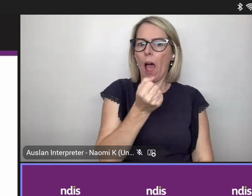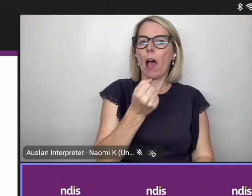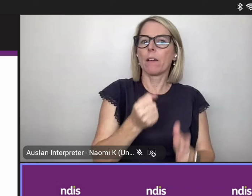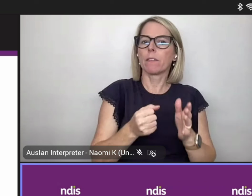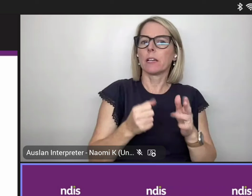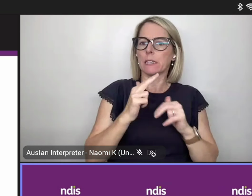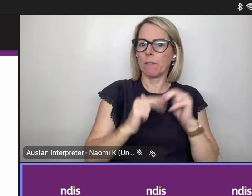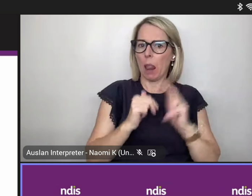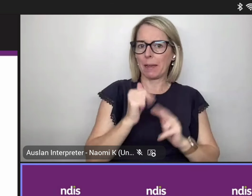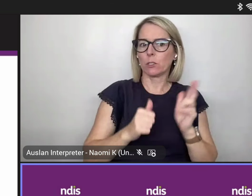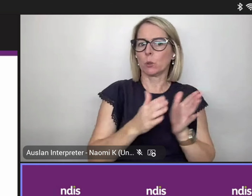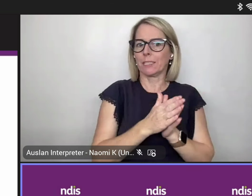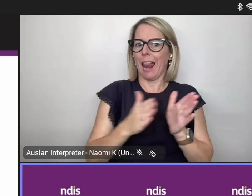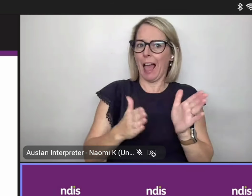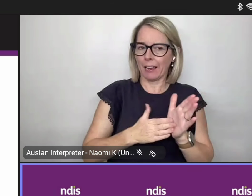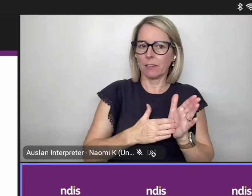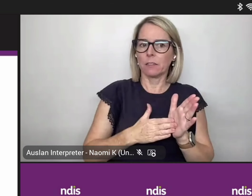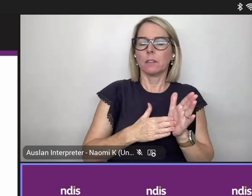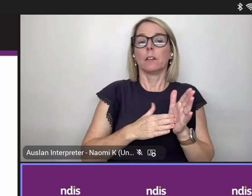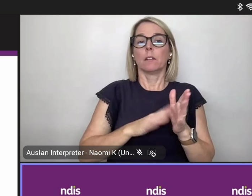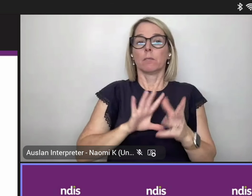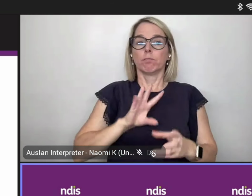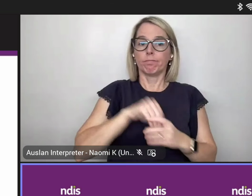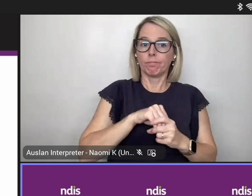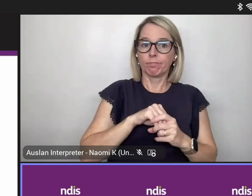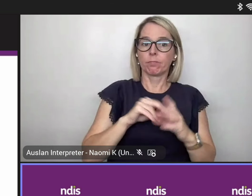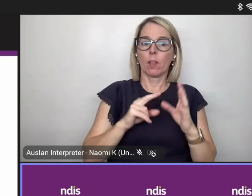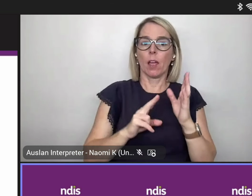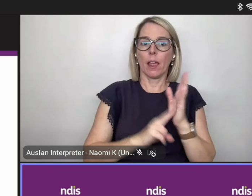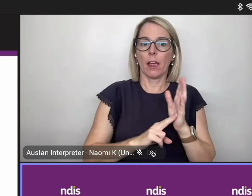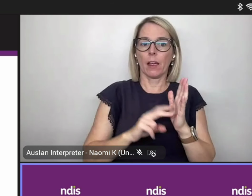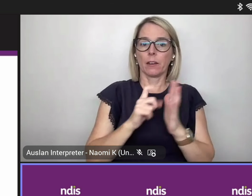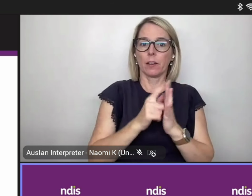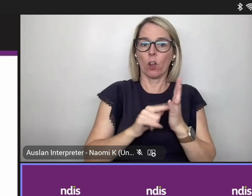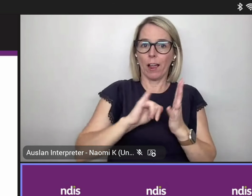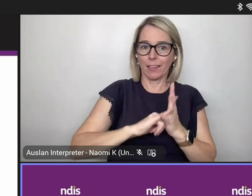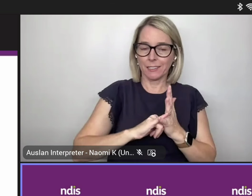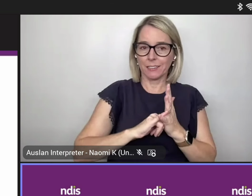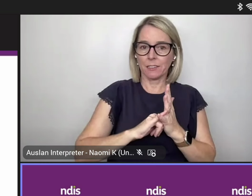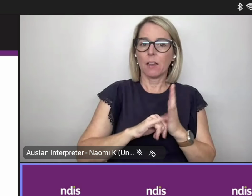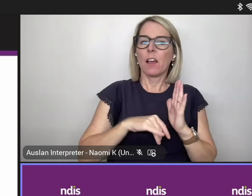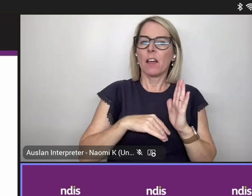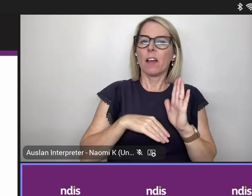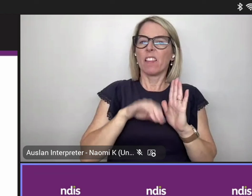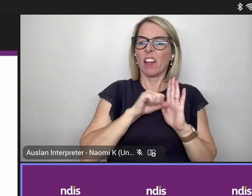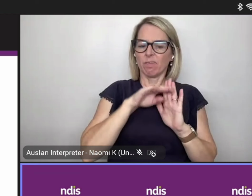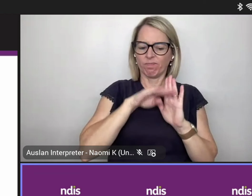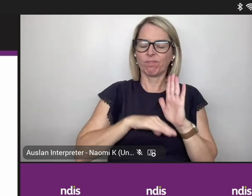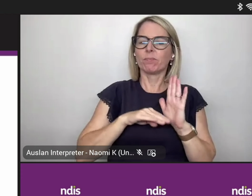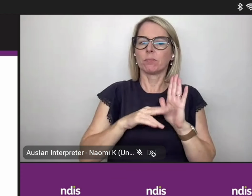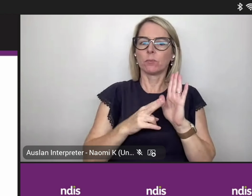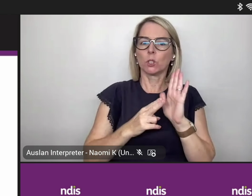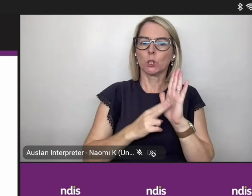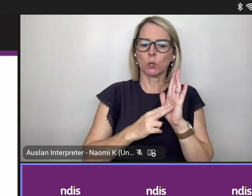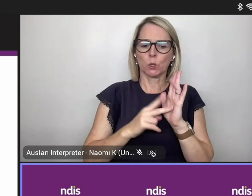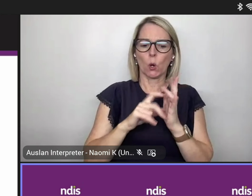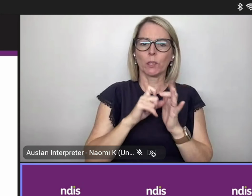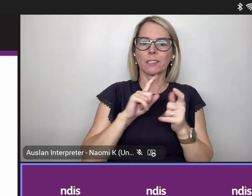delays becomes an NDIS participant, the notice of impairment will state that the child has developmental